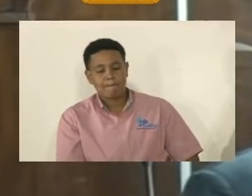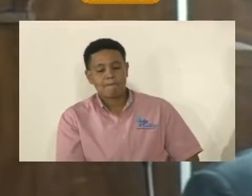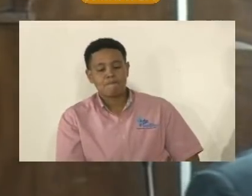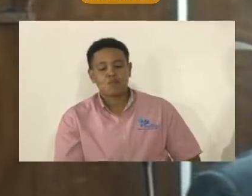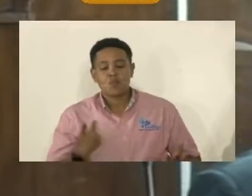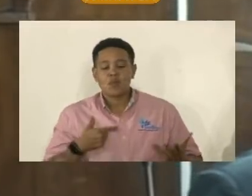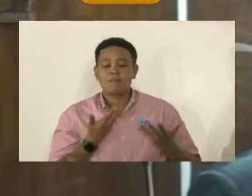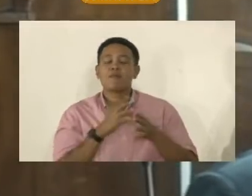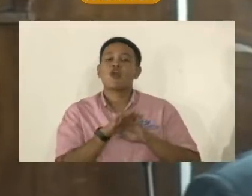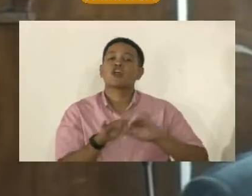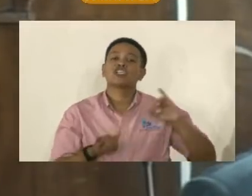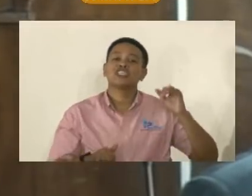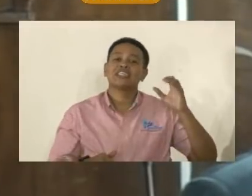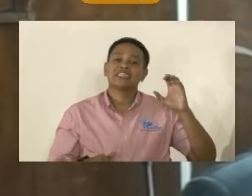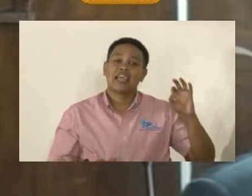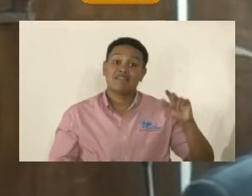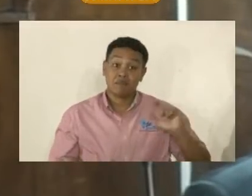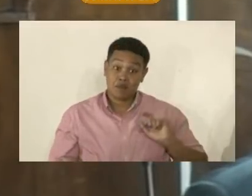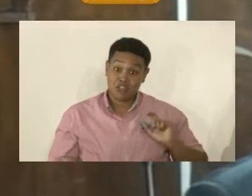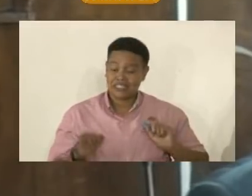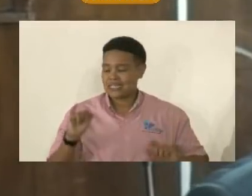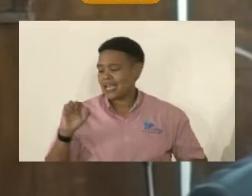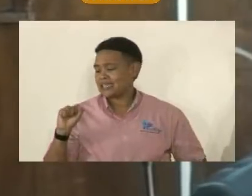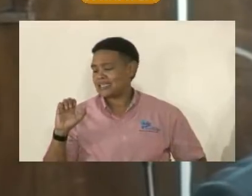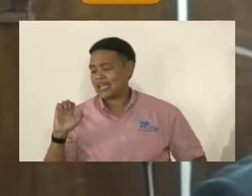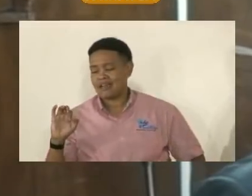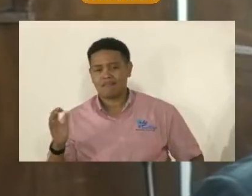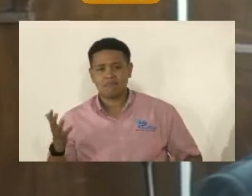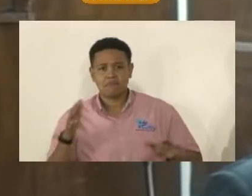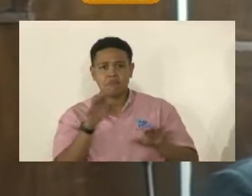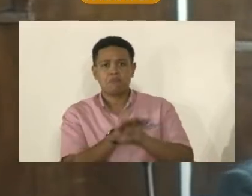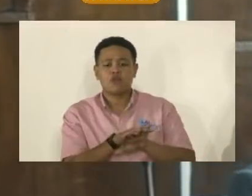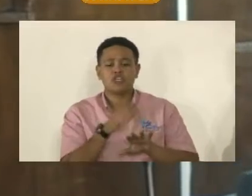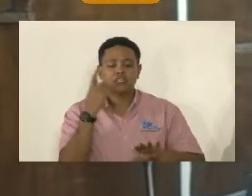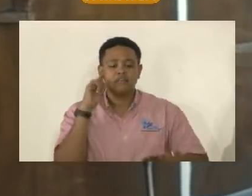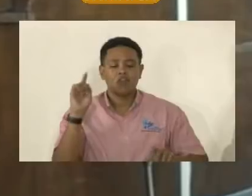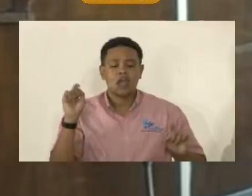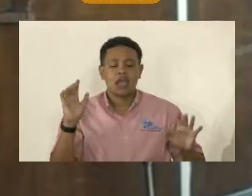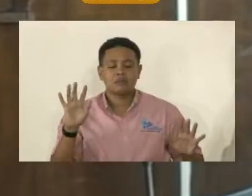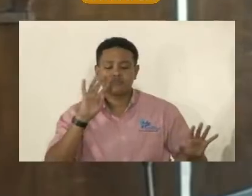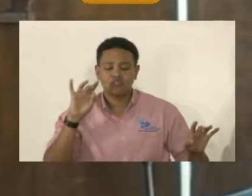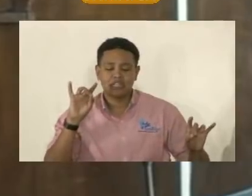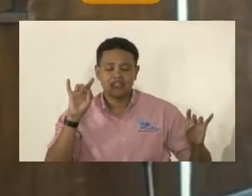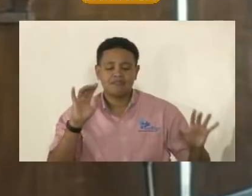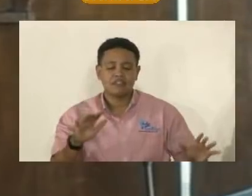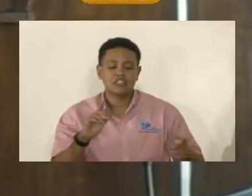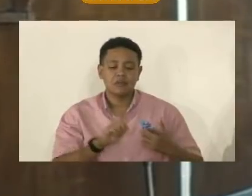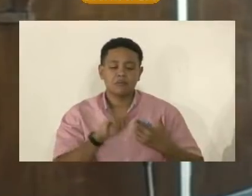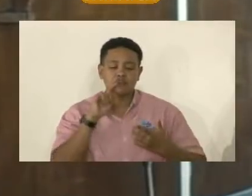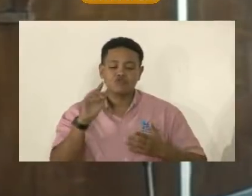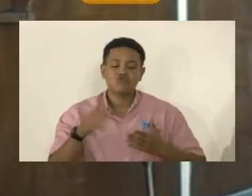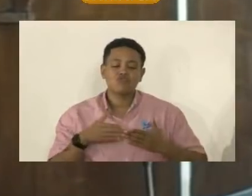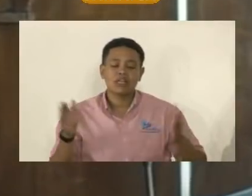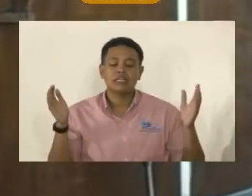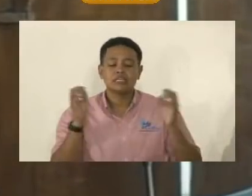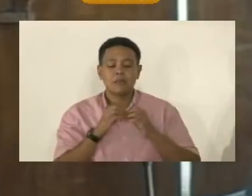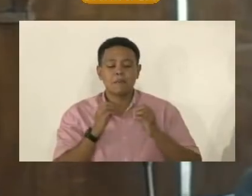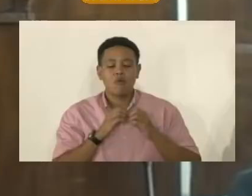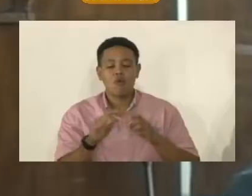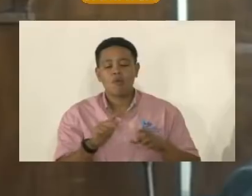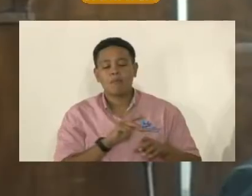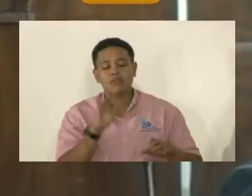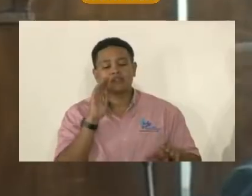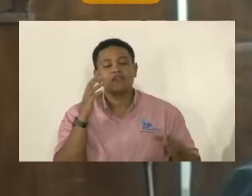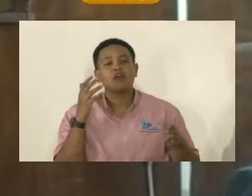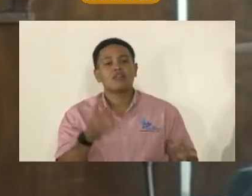We merged the JCF and the ISCF for administrative efficiency and to release more personnel for